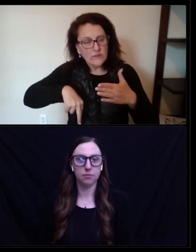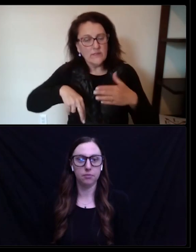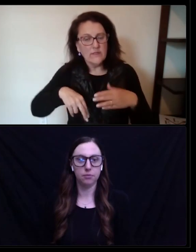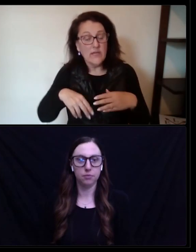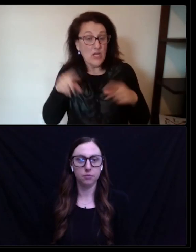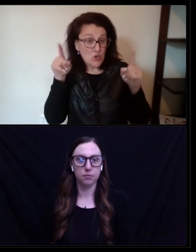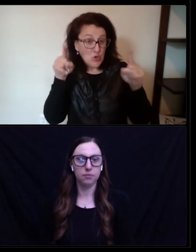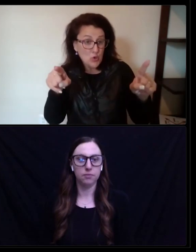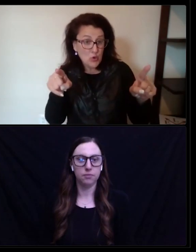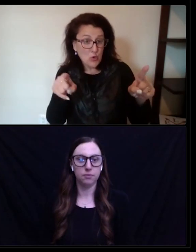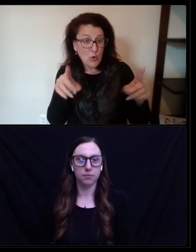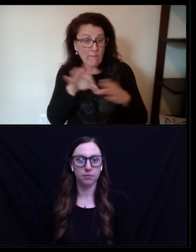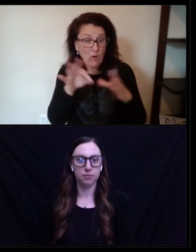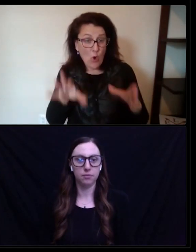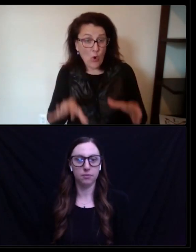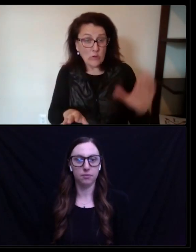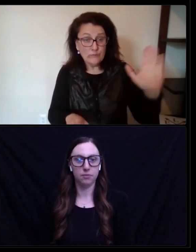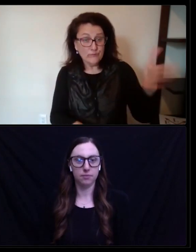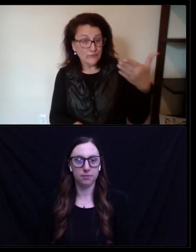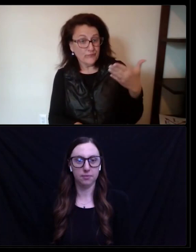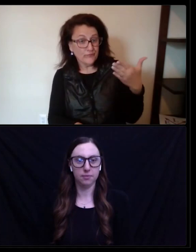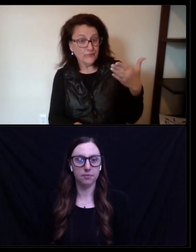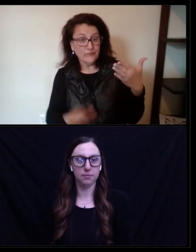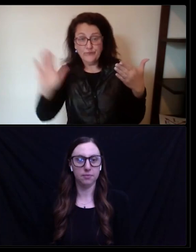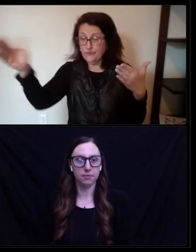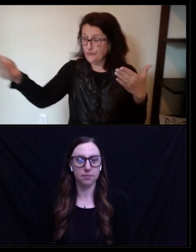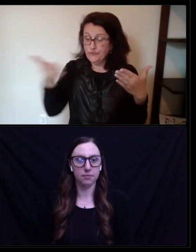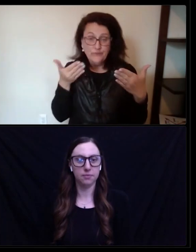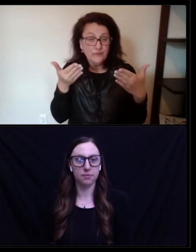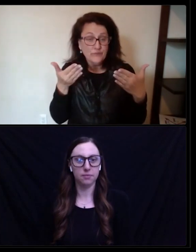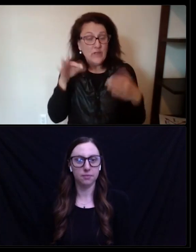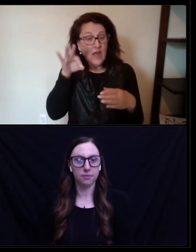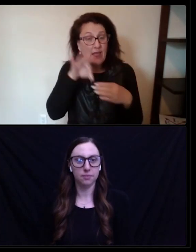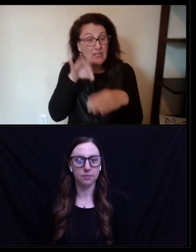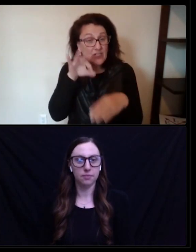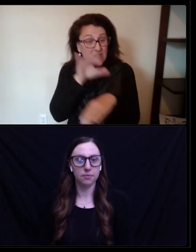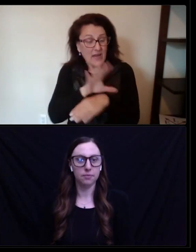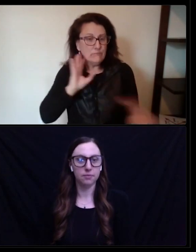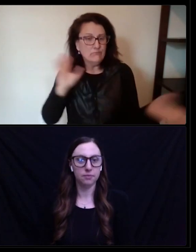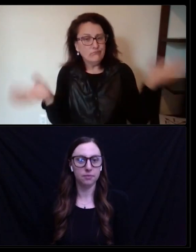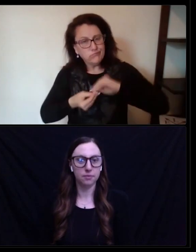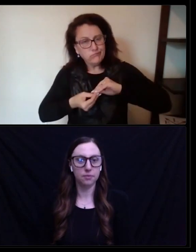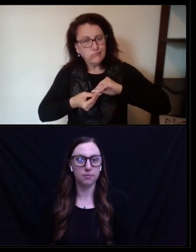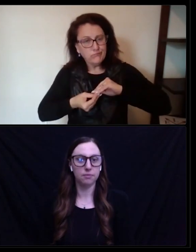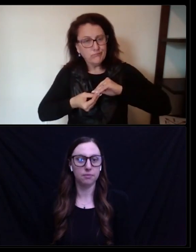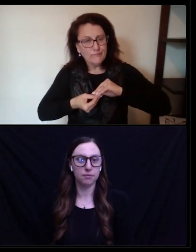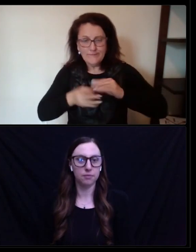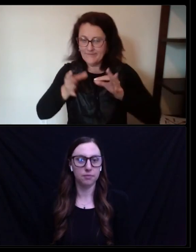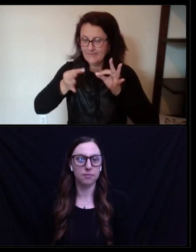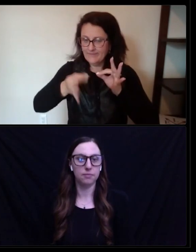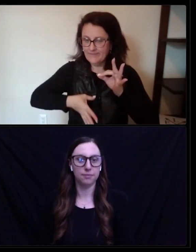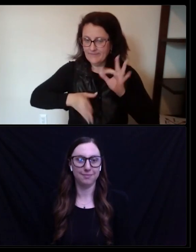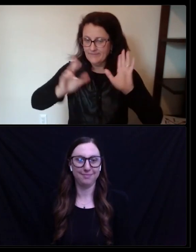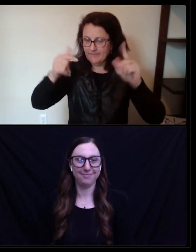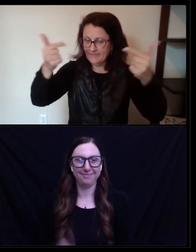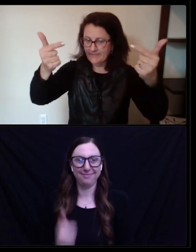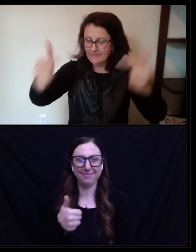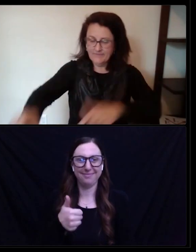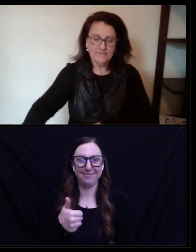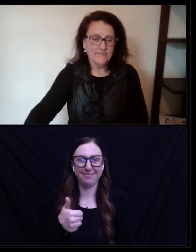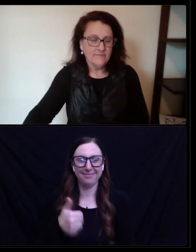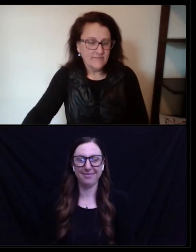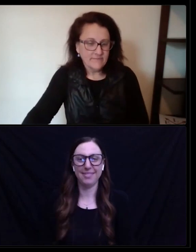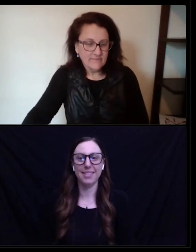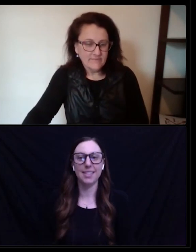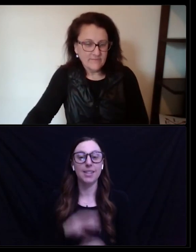as voters get the results that you see from the Board of Elections on election night, consolidating all of that. Notably, like all other machines in New York